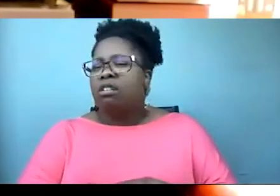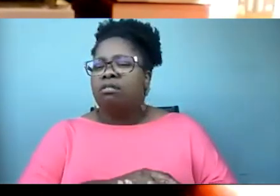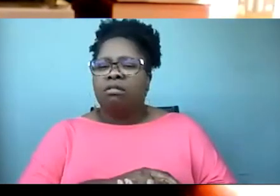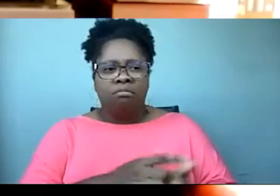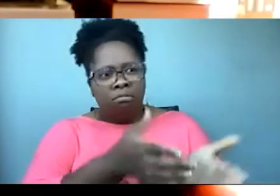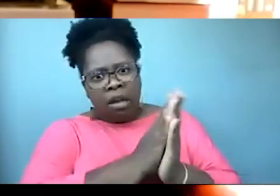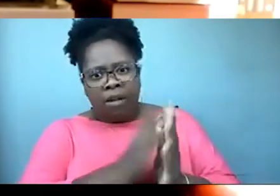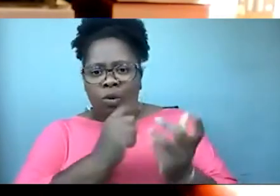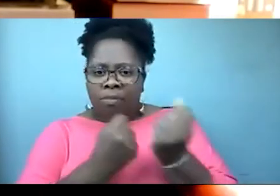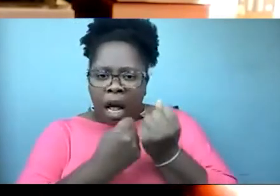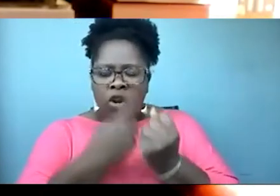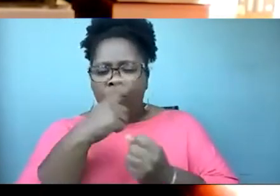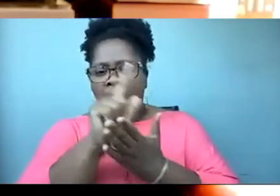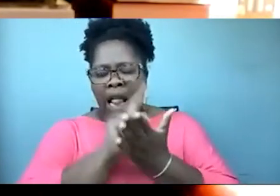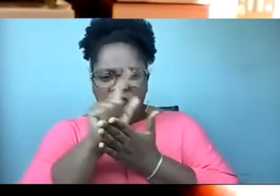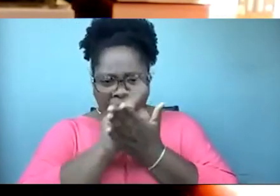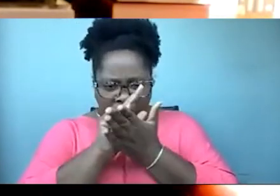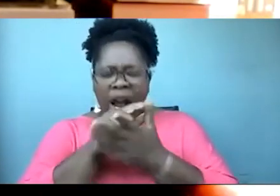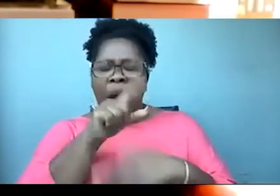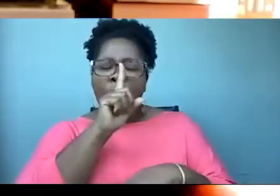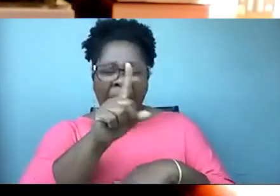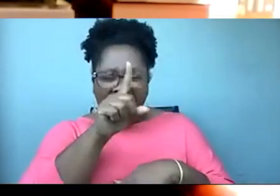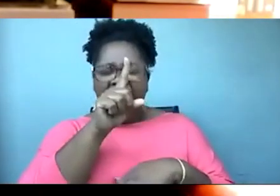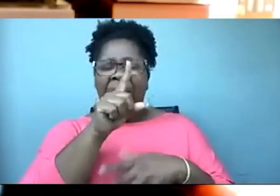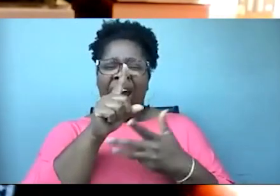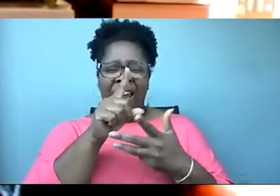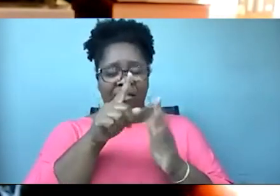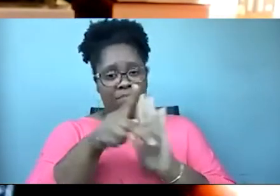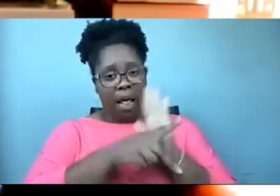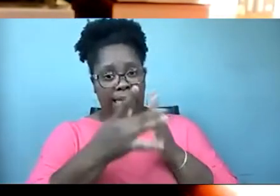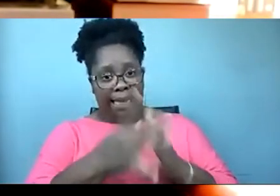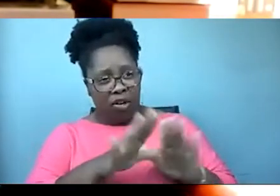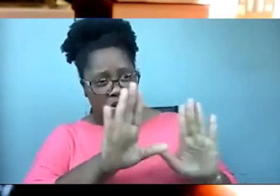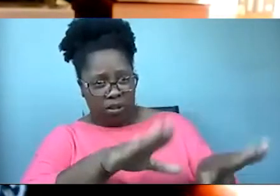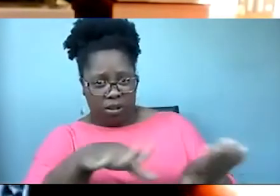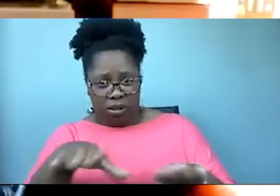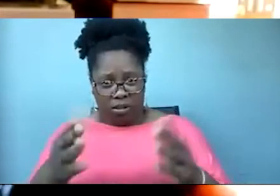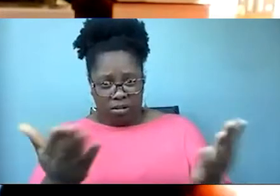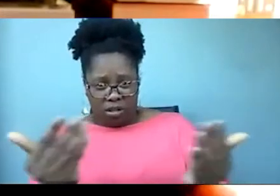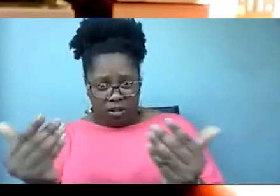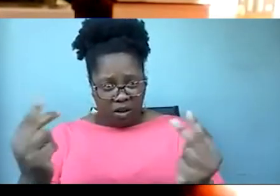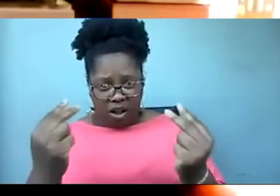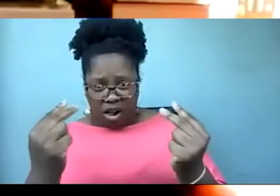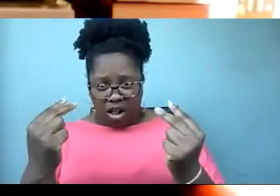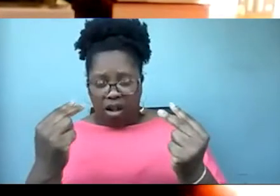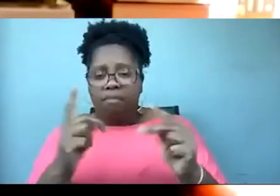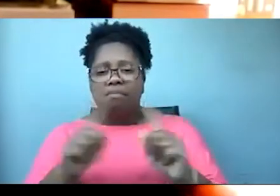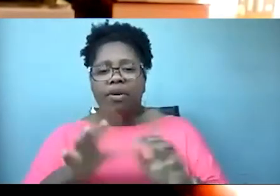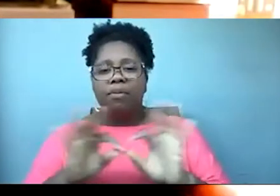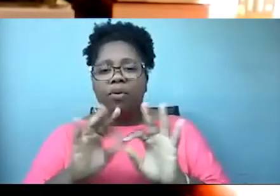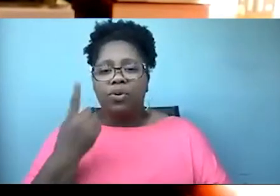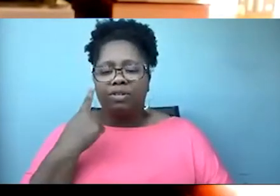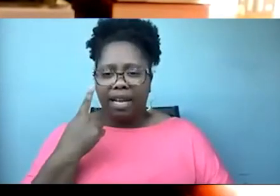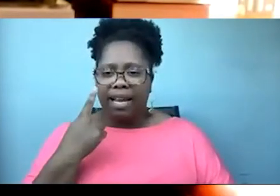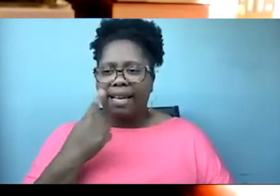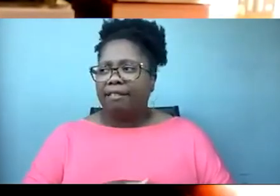But again, the thing we've got to understand is you could do something in a year, or it could take 18 years.